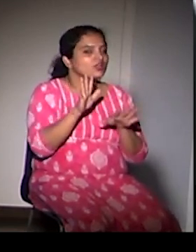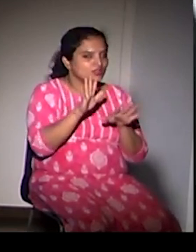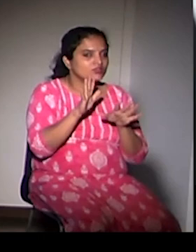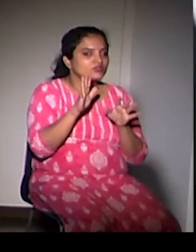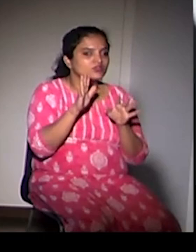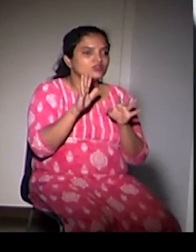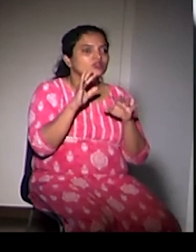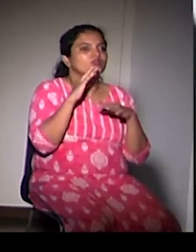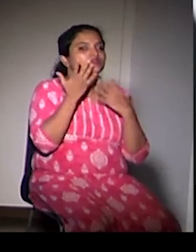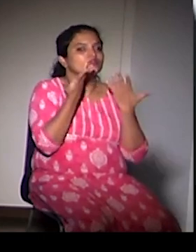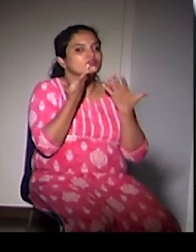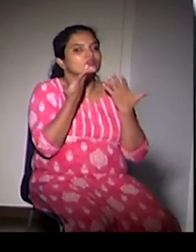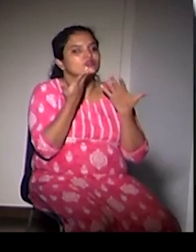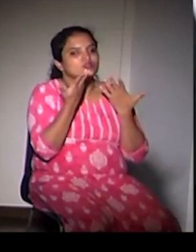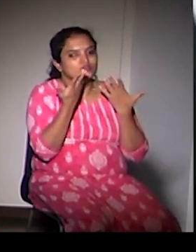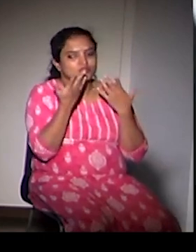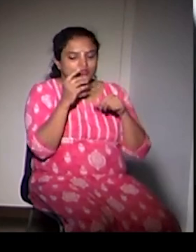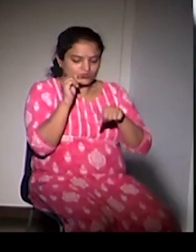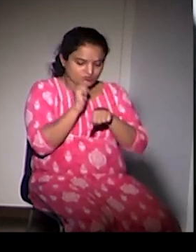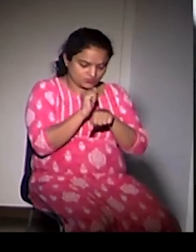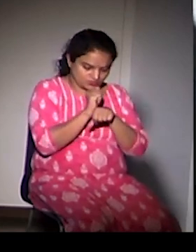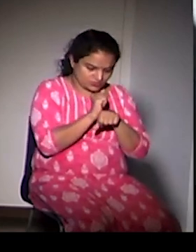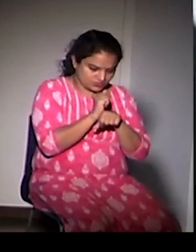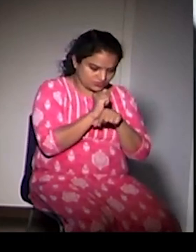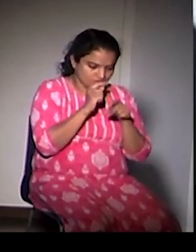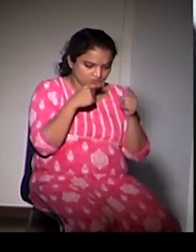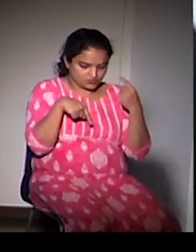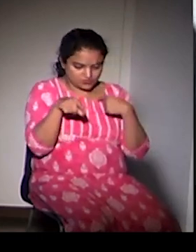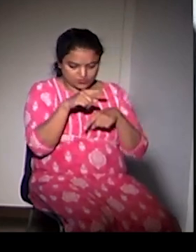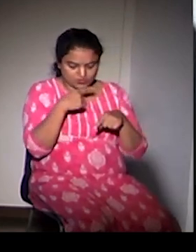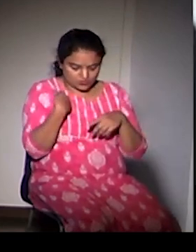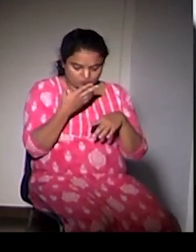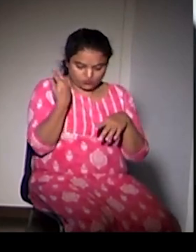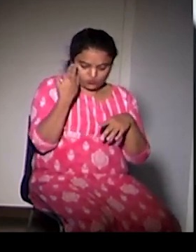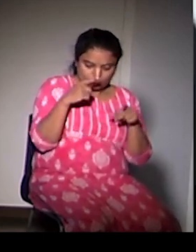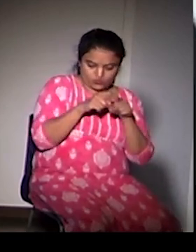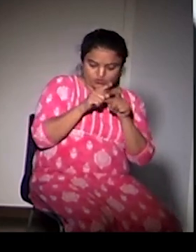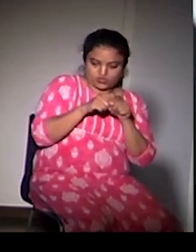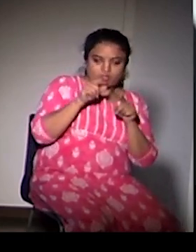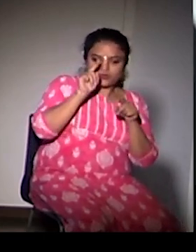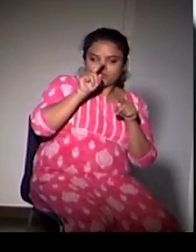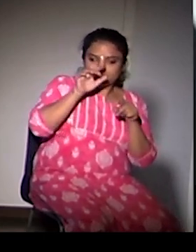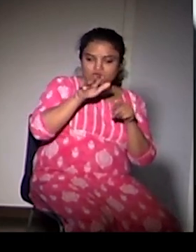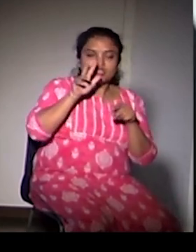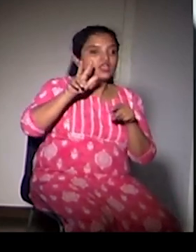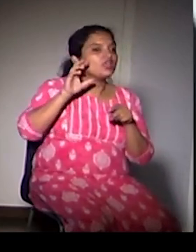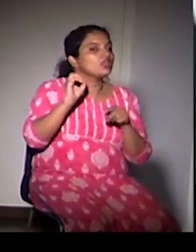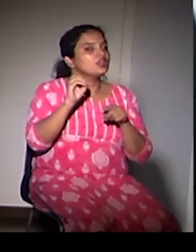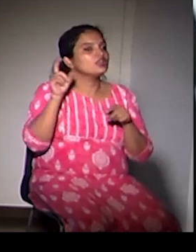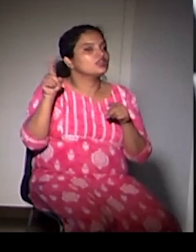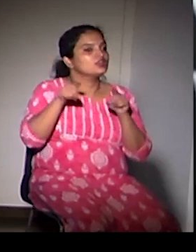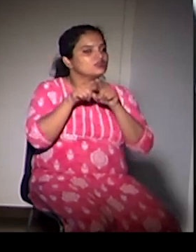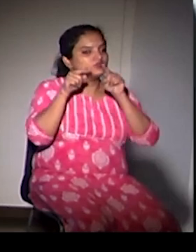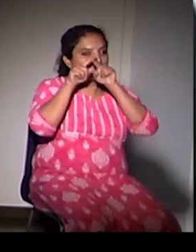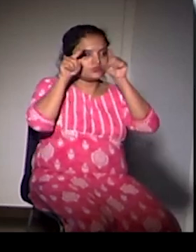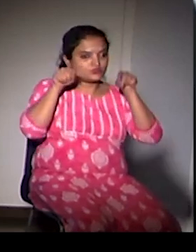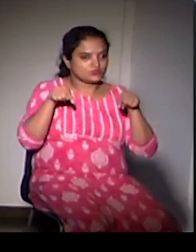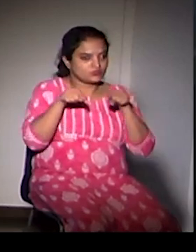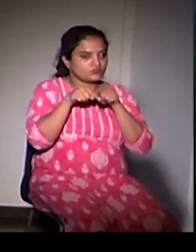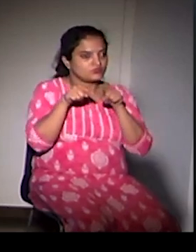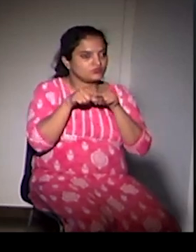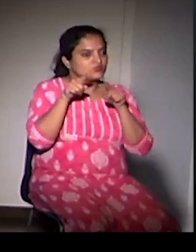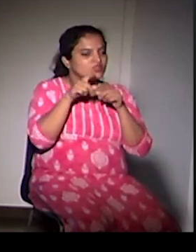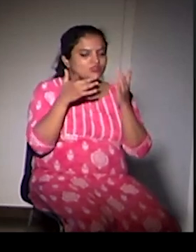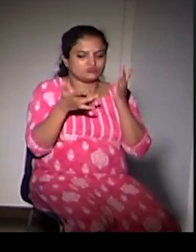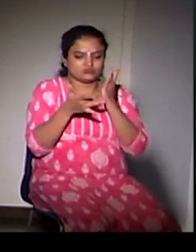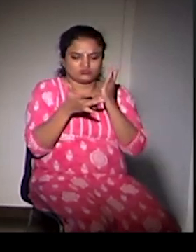Qutb Shah in Golconda, dating from about 1580. And these are mosaic tiles. We'll be talking a little bit more about the